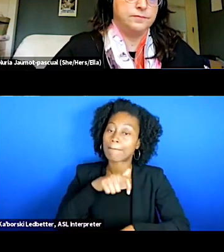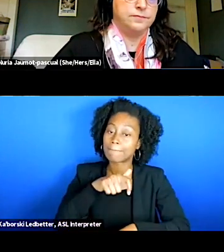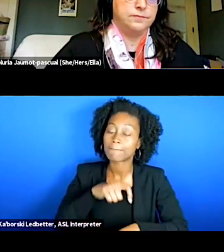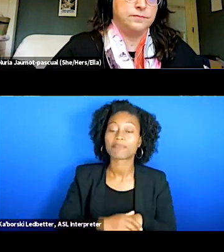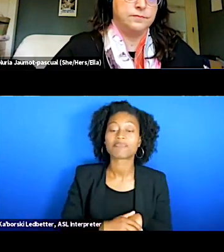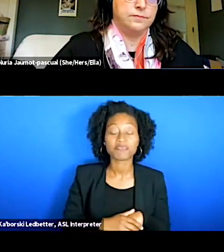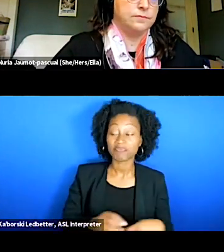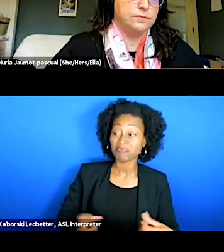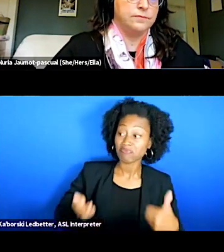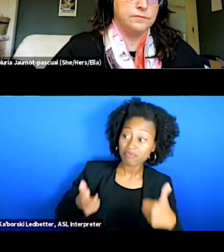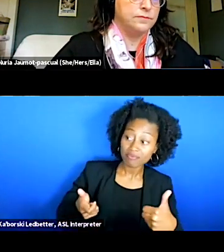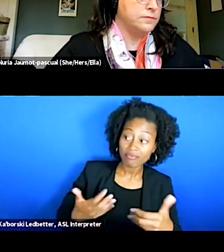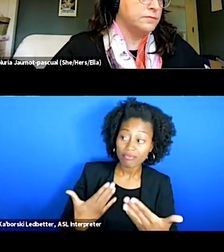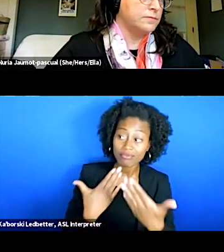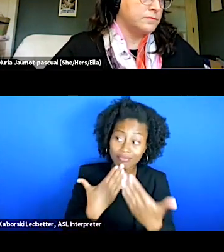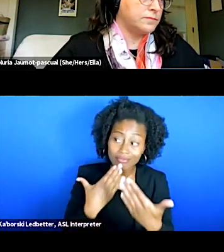Great, thank you.